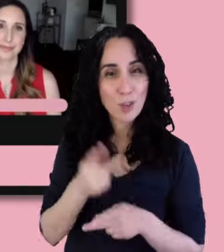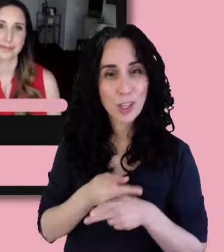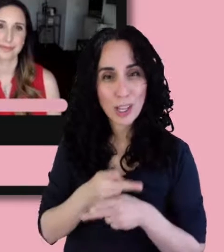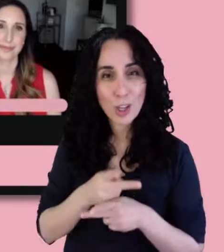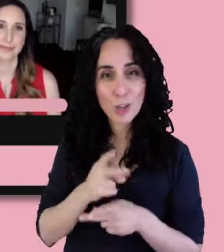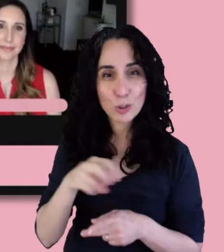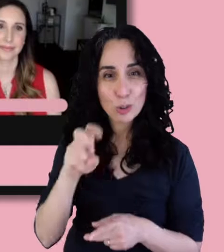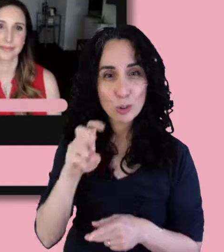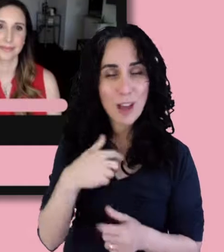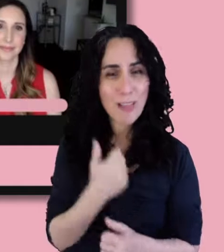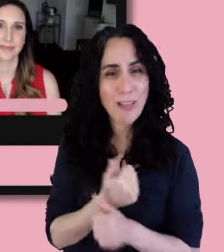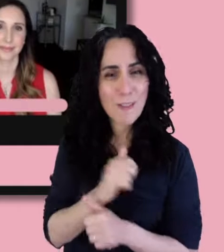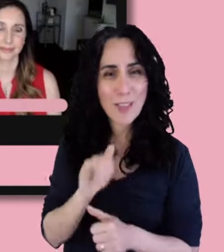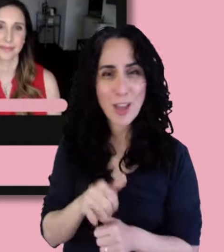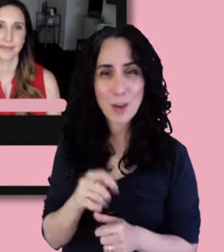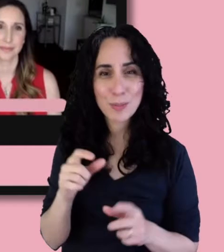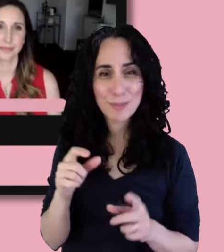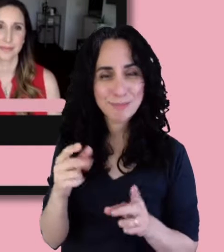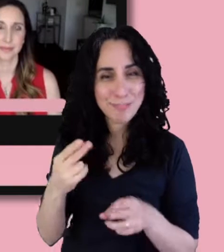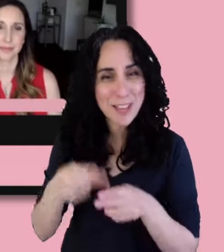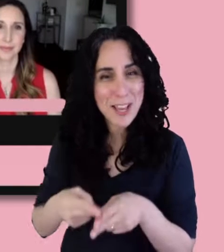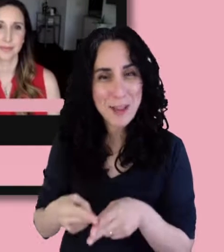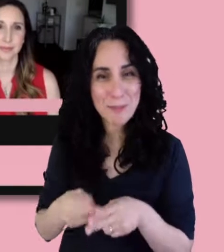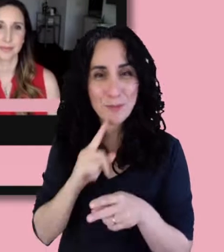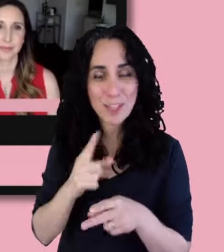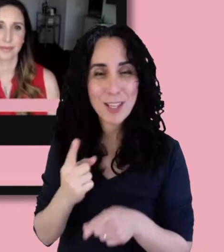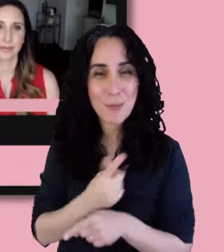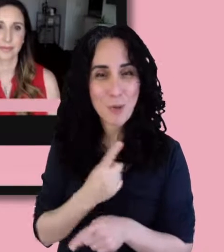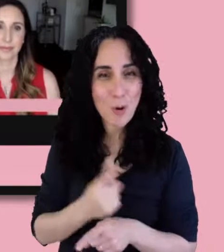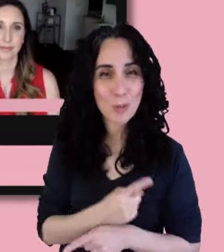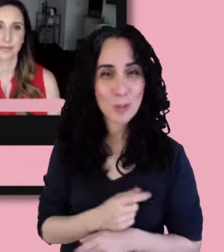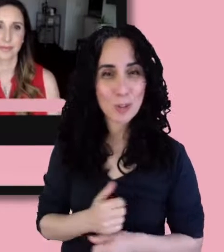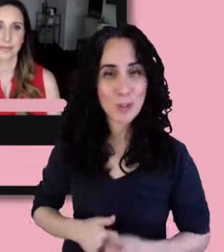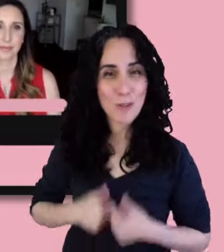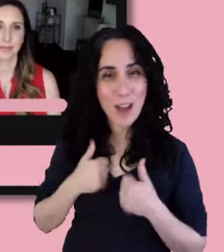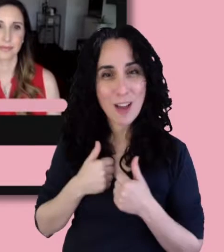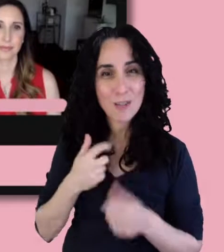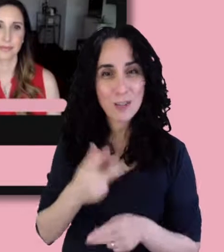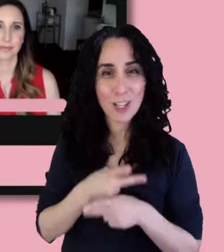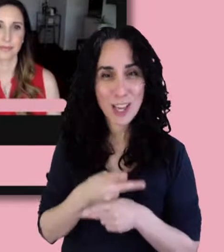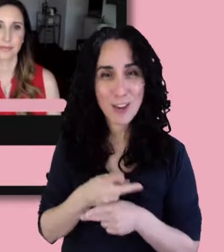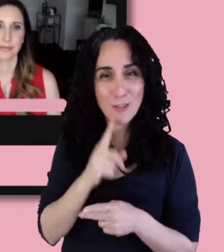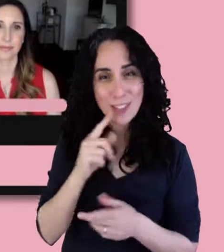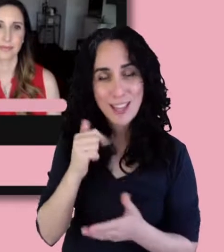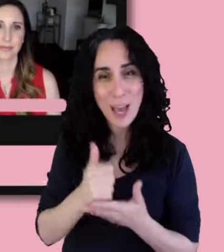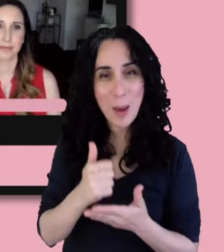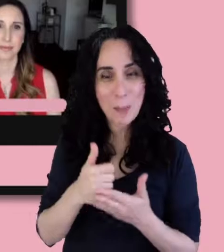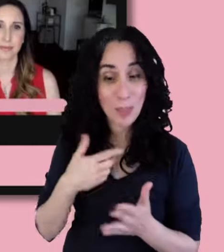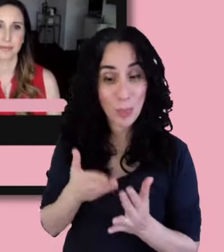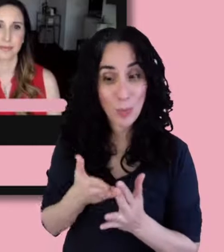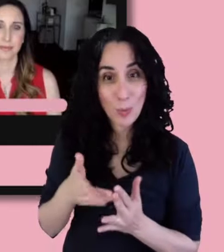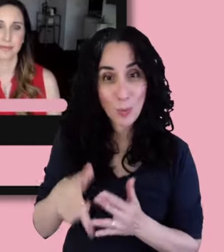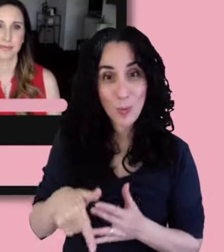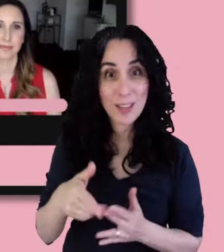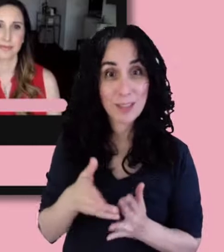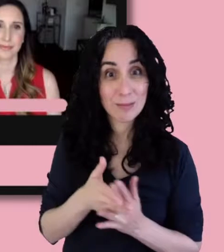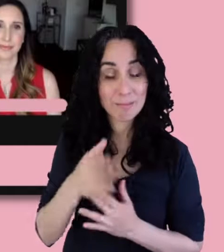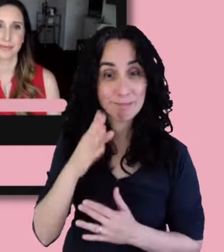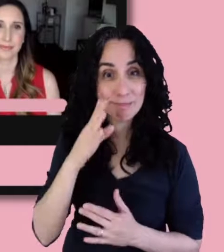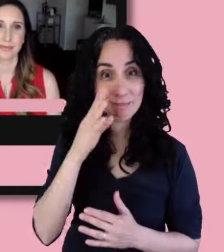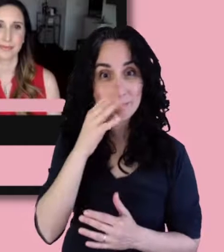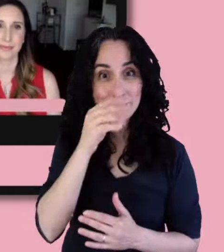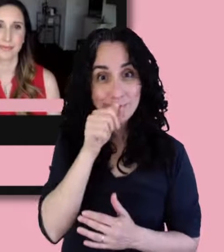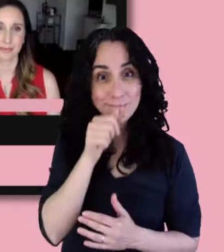journey right now. I love that name, and it's so appropriate. Um, Survival care specifically has helped me through